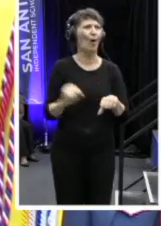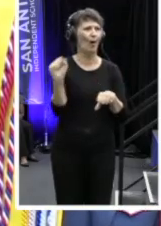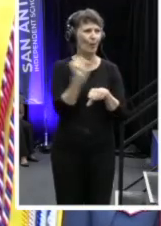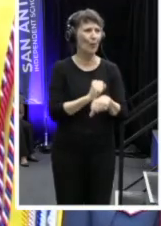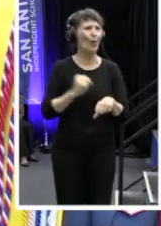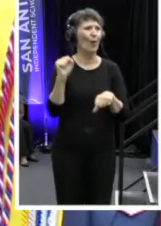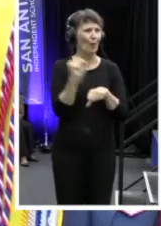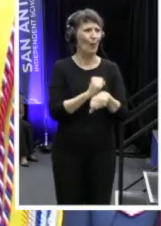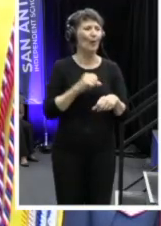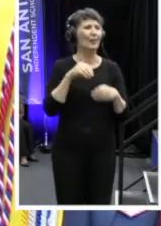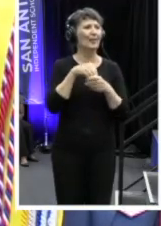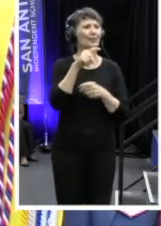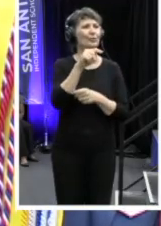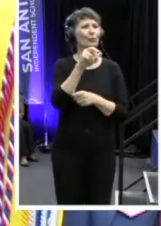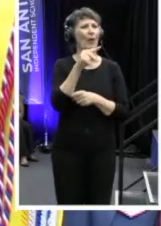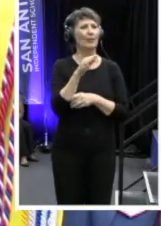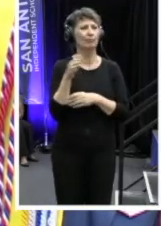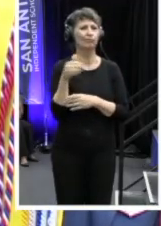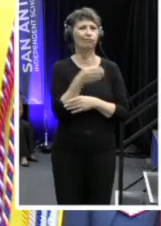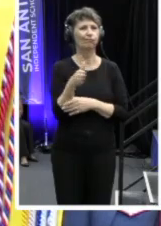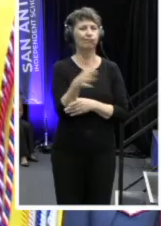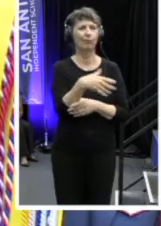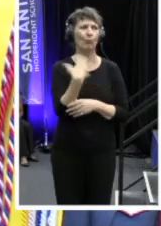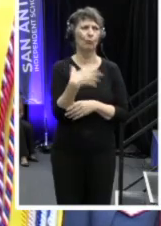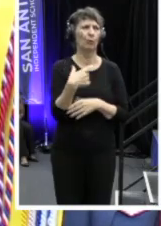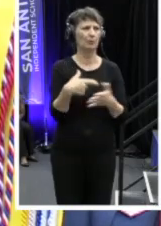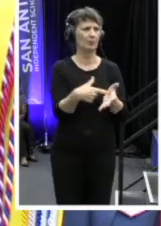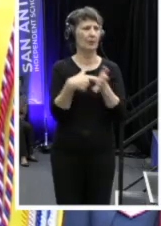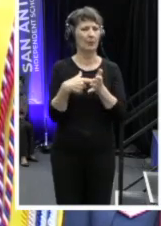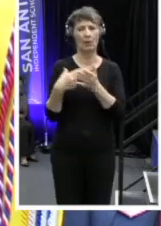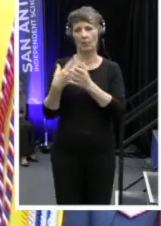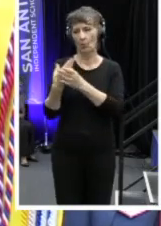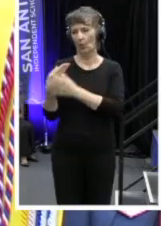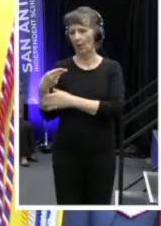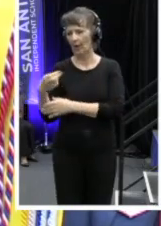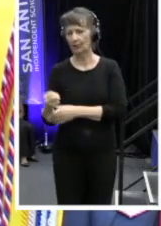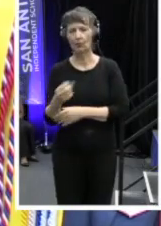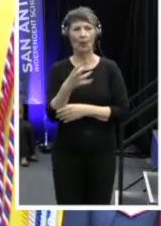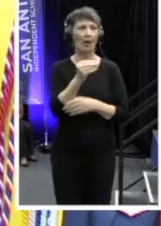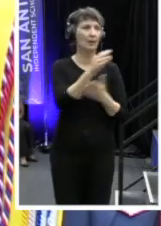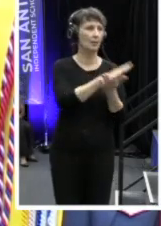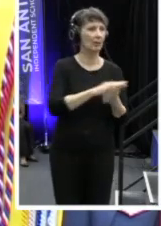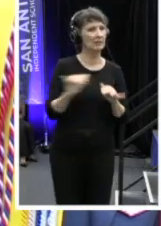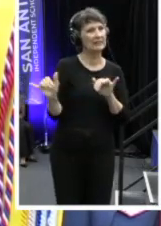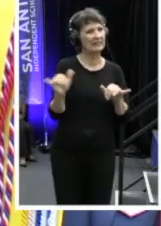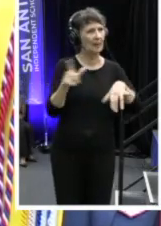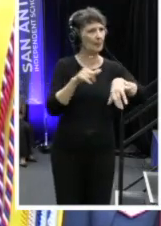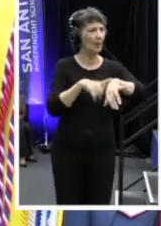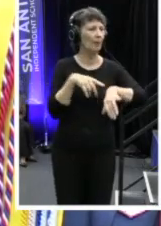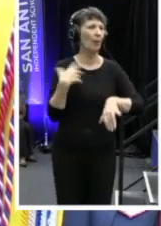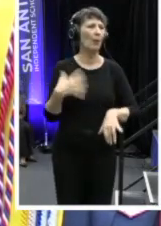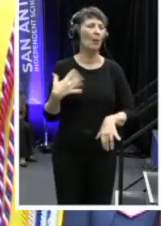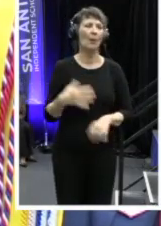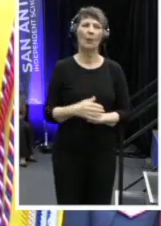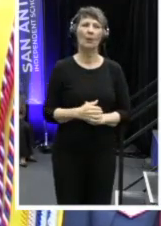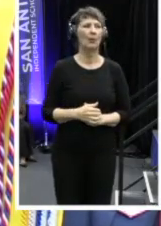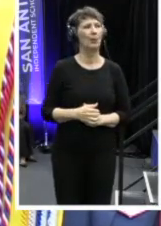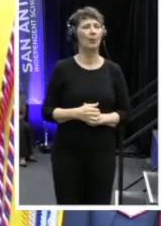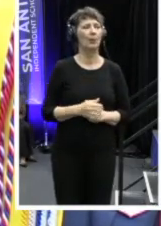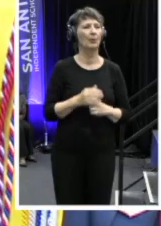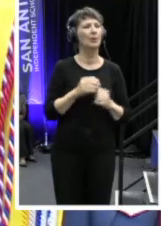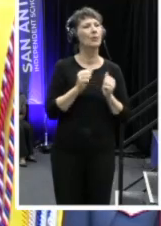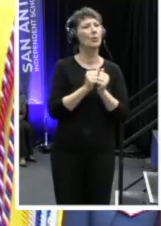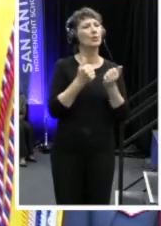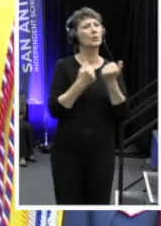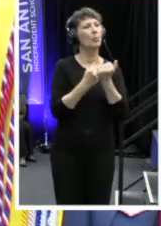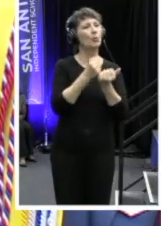at Travis to navigate the incredible demands of both high school and college simultaneously. And with the support